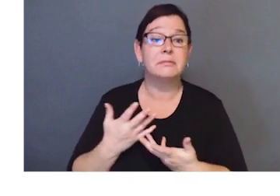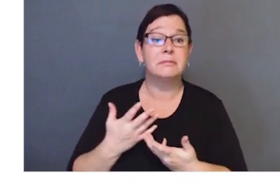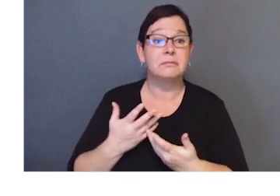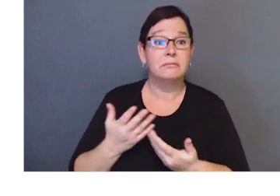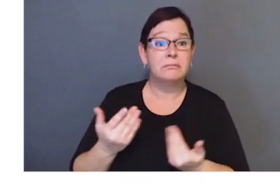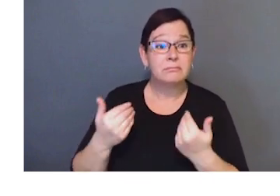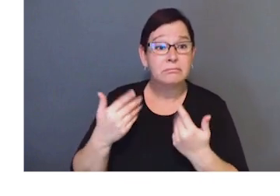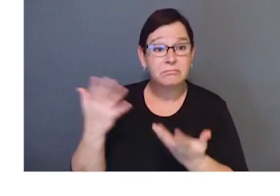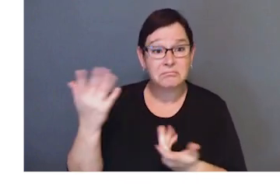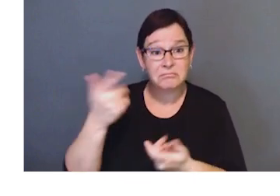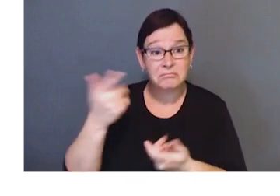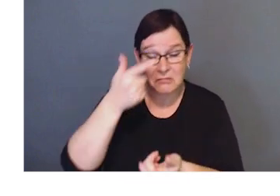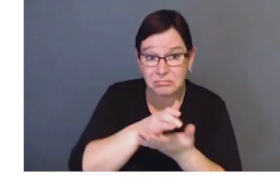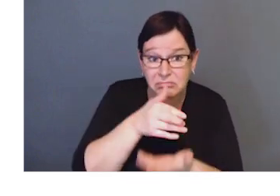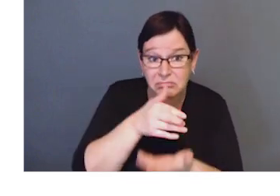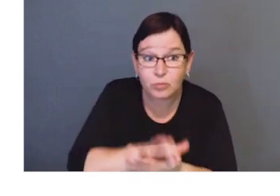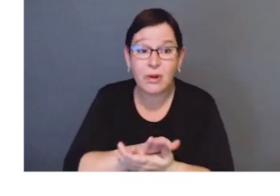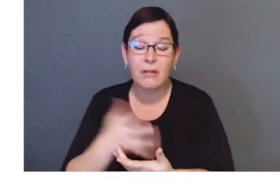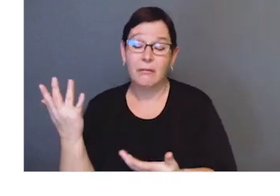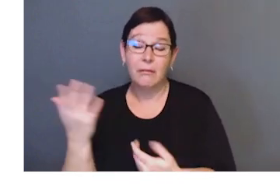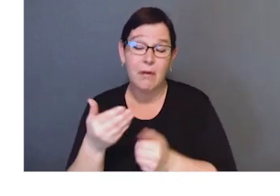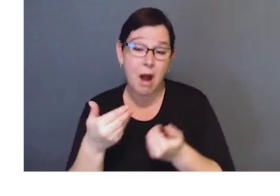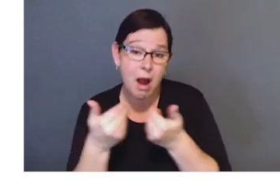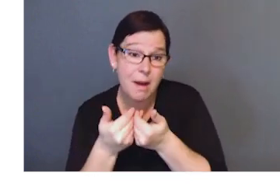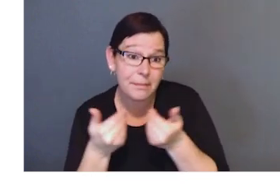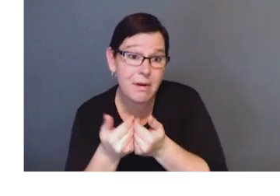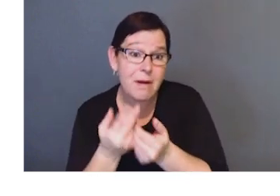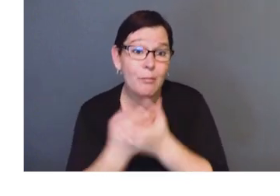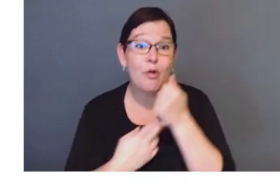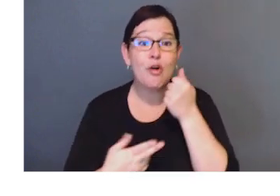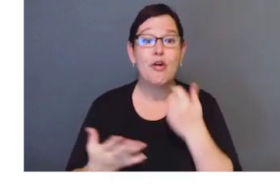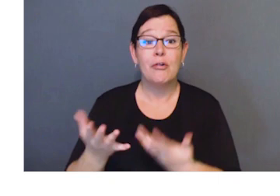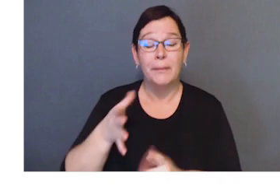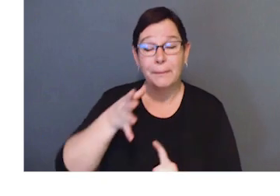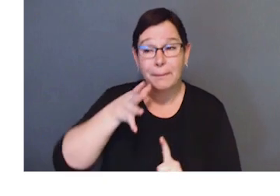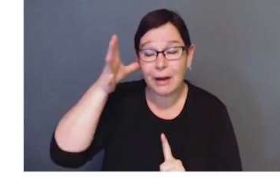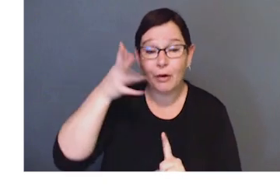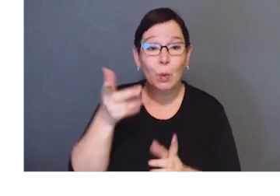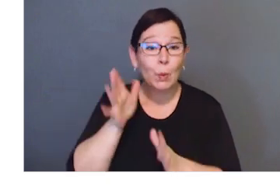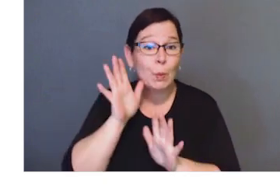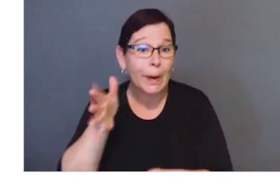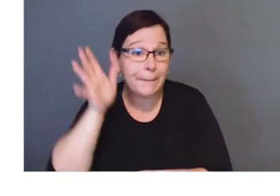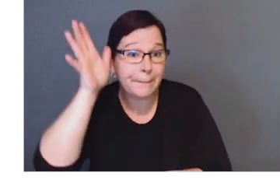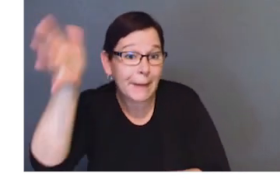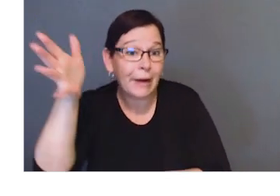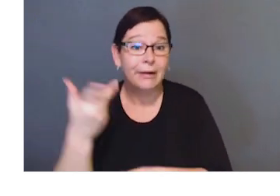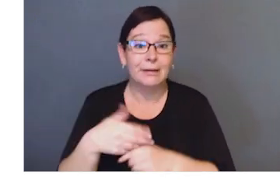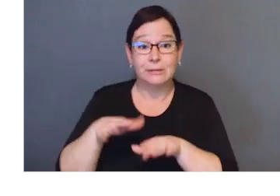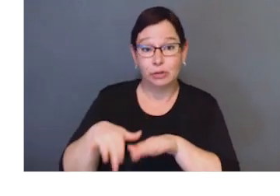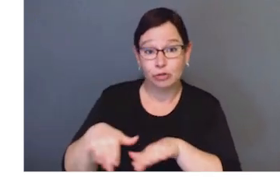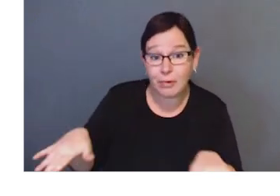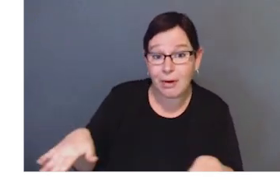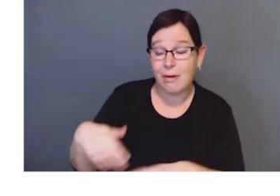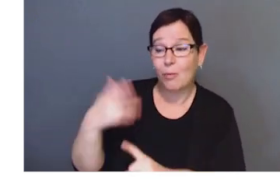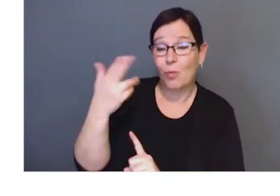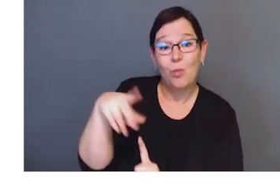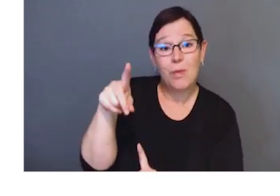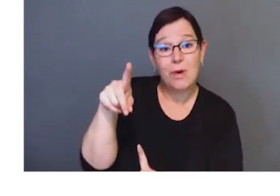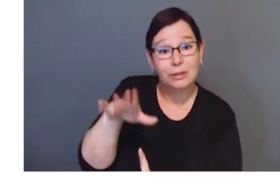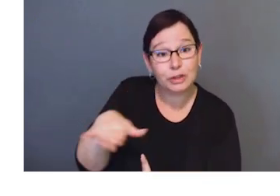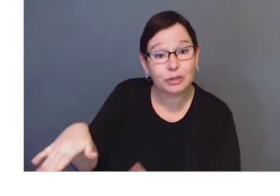parent, grandparent, child, grandchild, brother, sister,